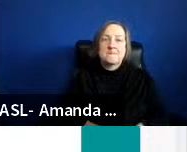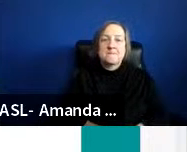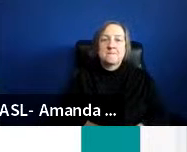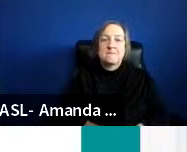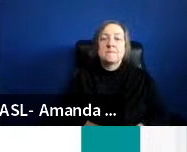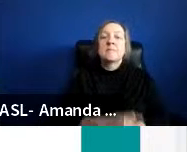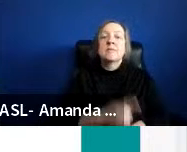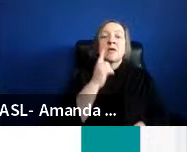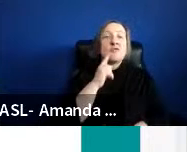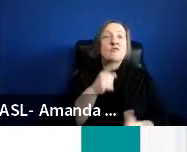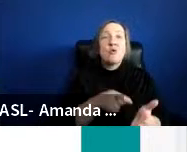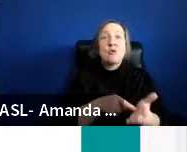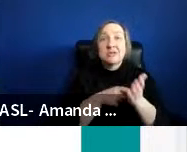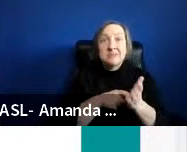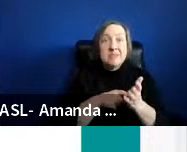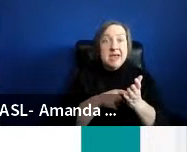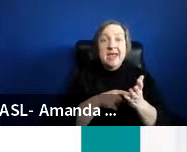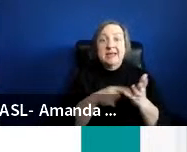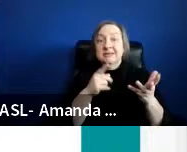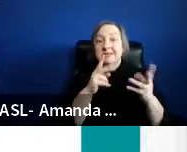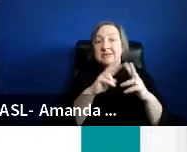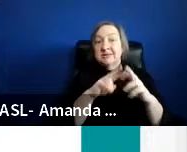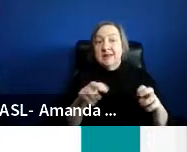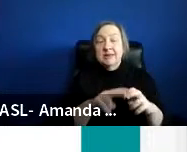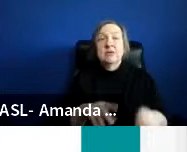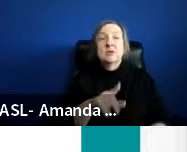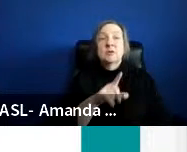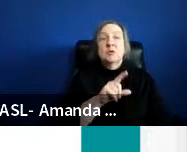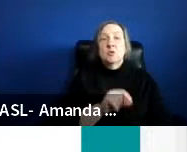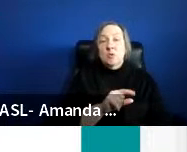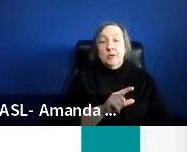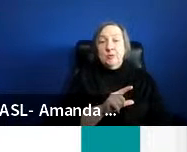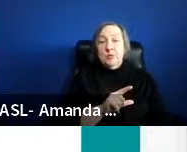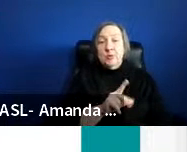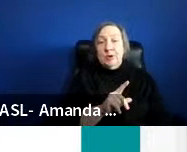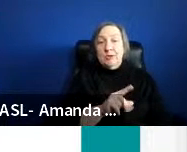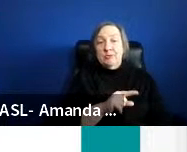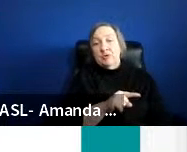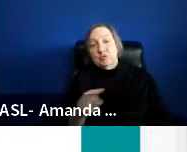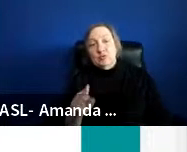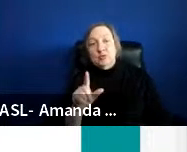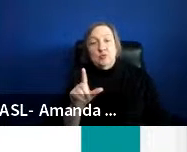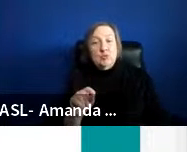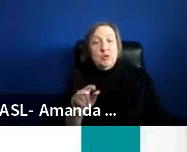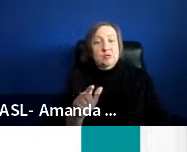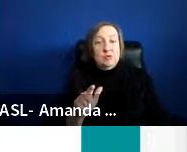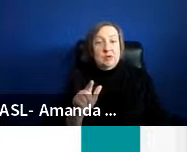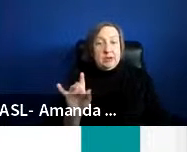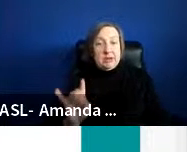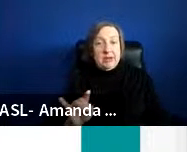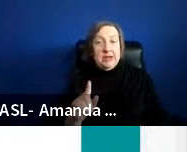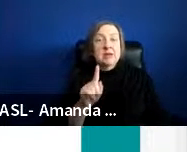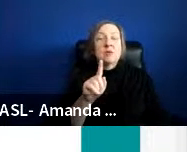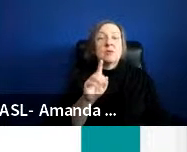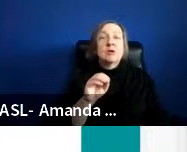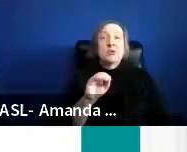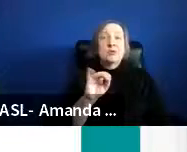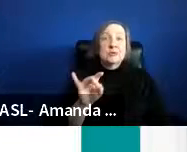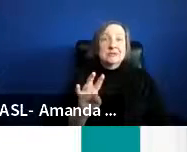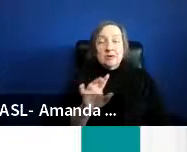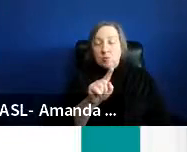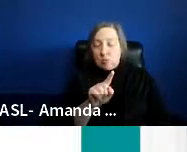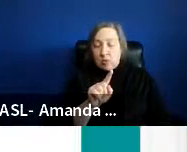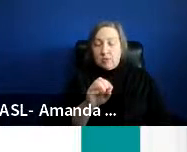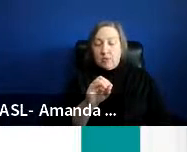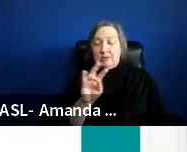So for our demand side analysis, we found that from 2023 through at least 2028, the 107 known large